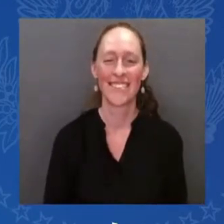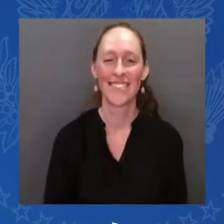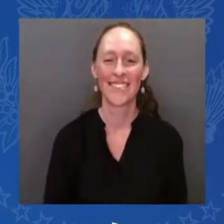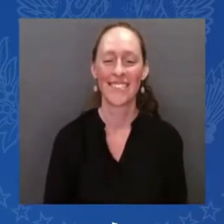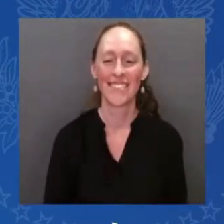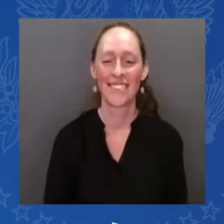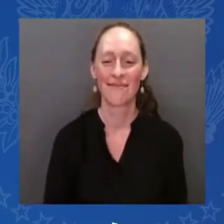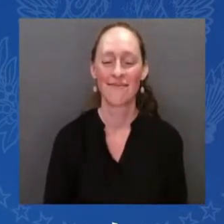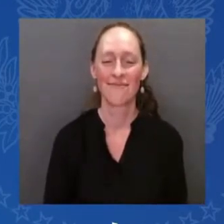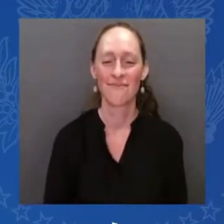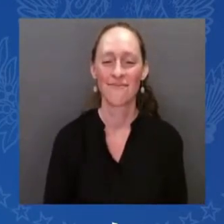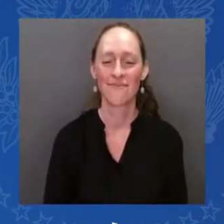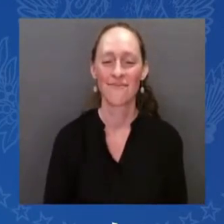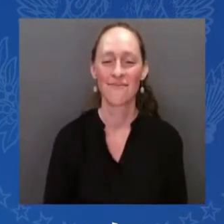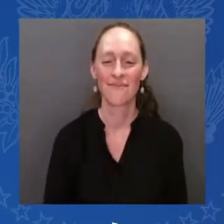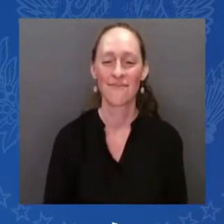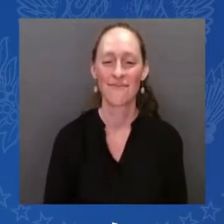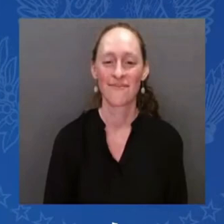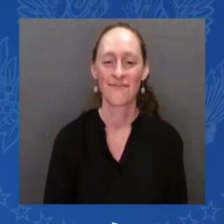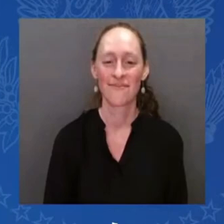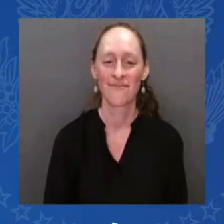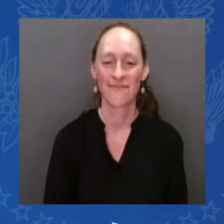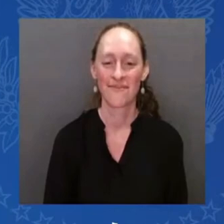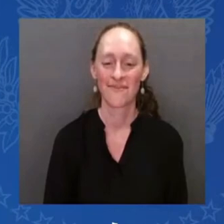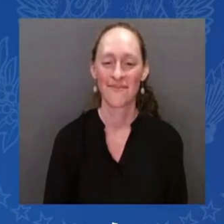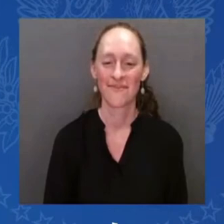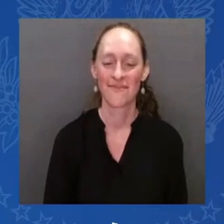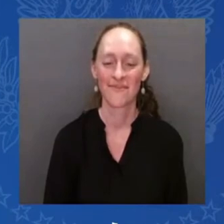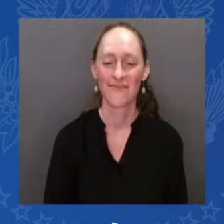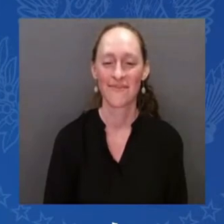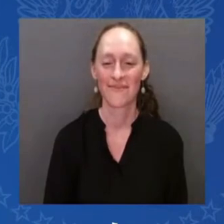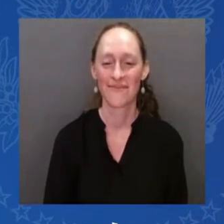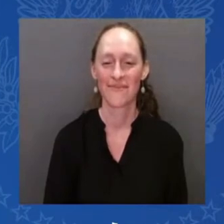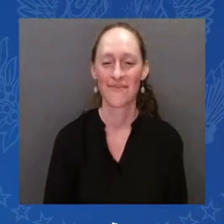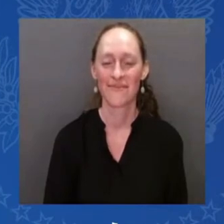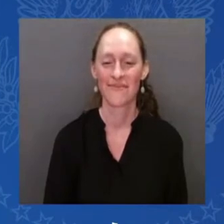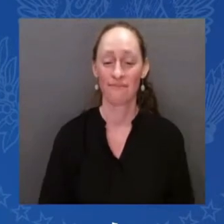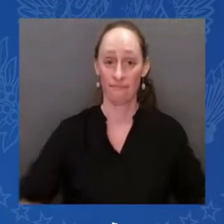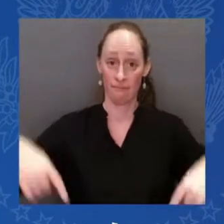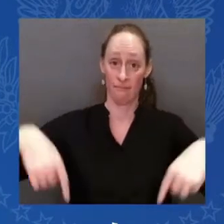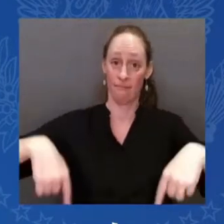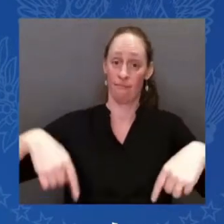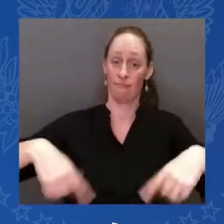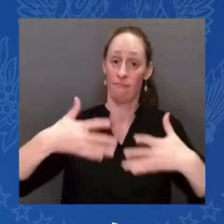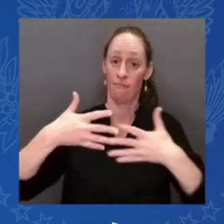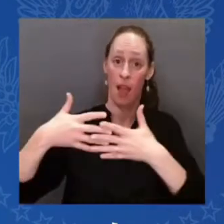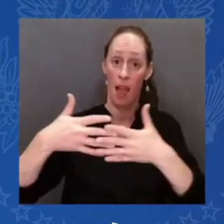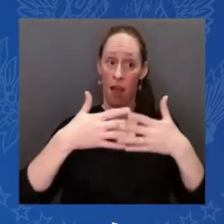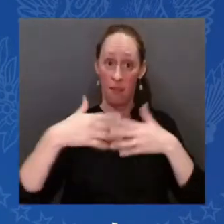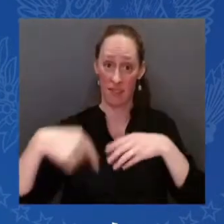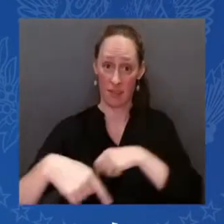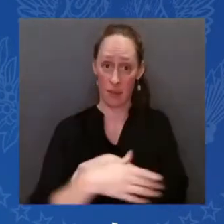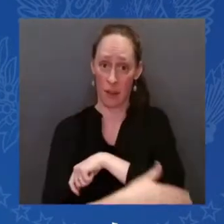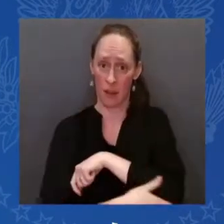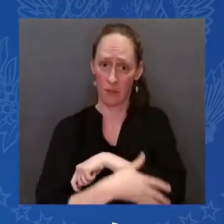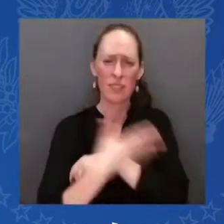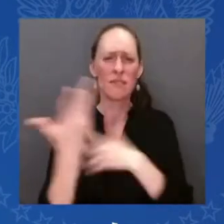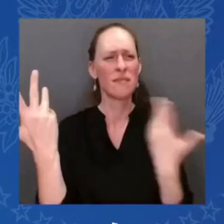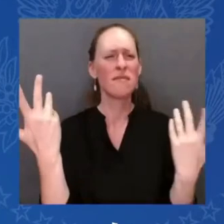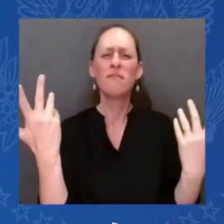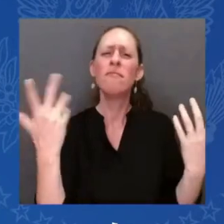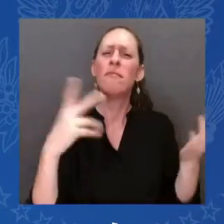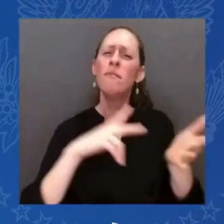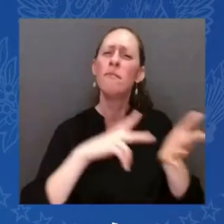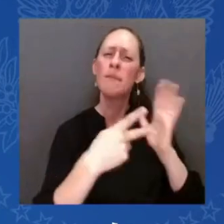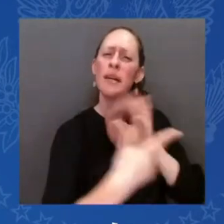This country is and has always been defined by we the people. With varied backgrounds and beliefs,